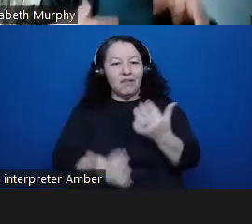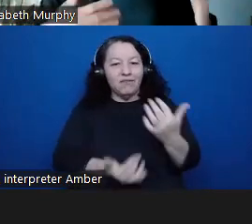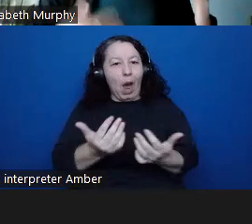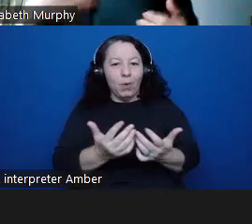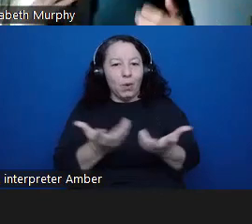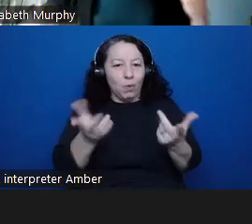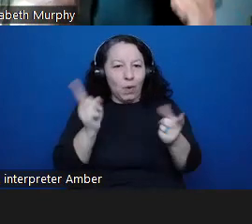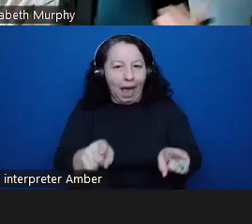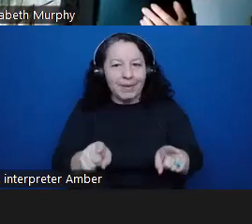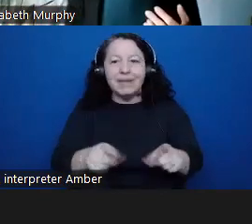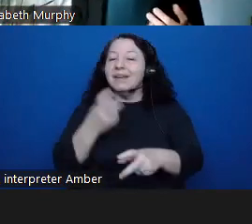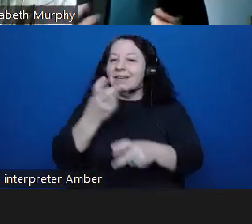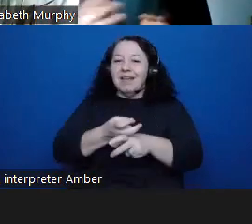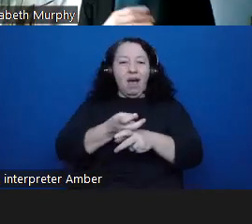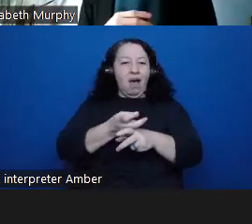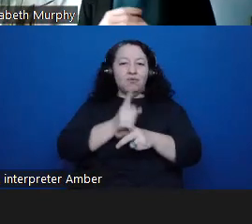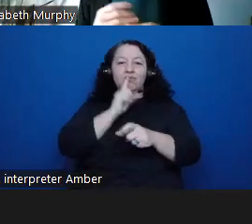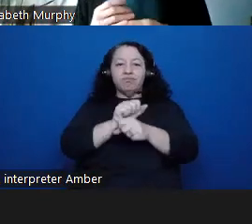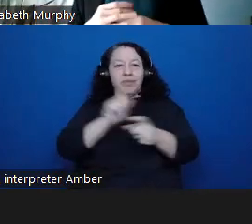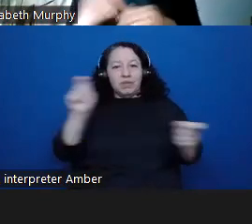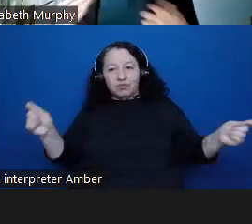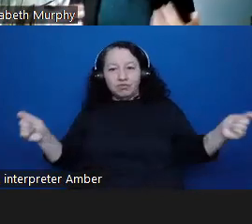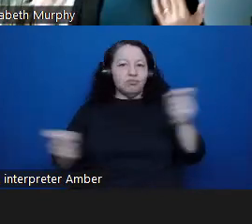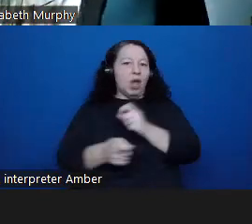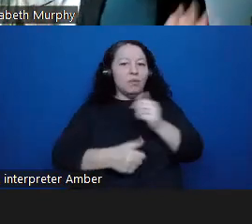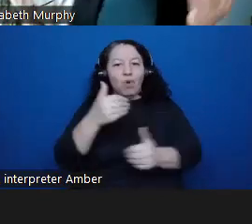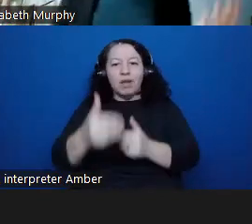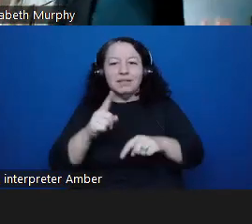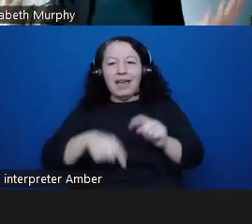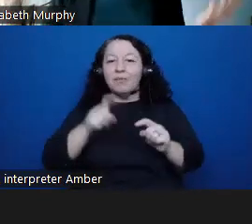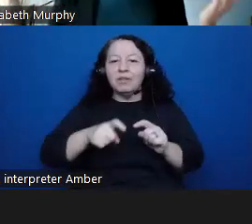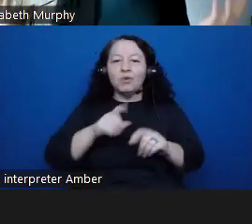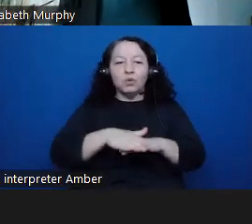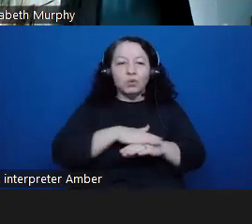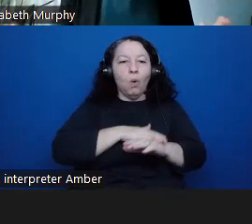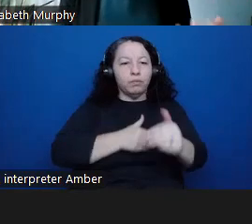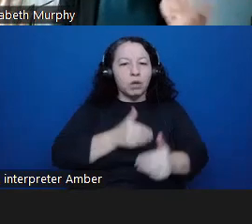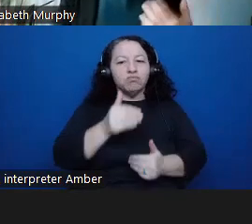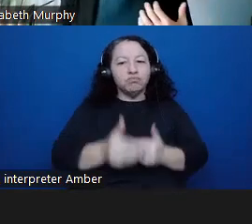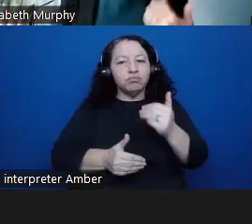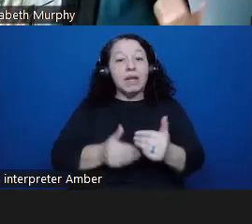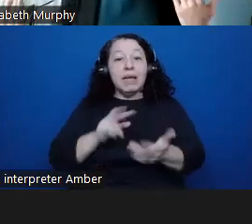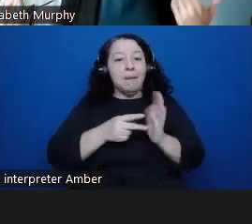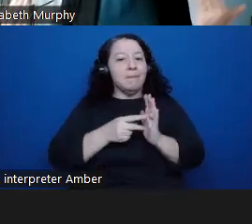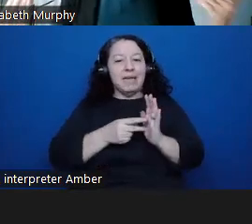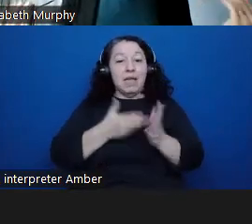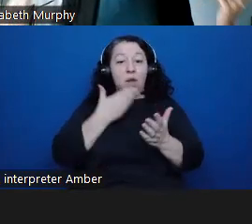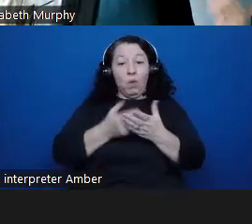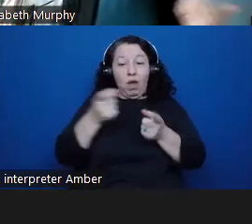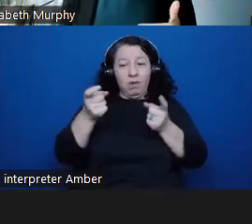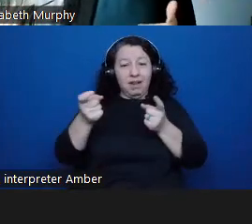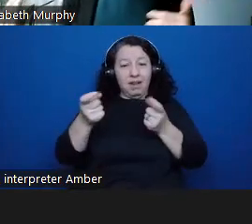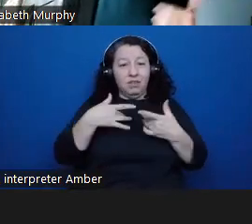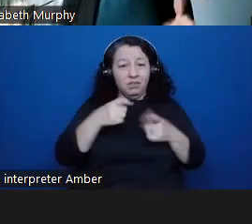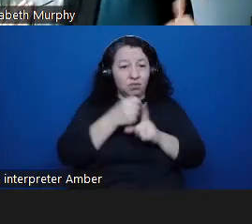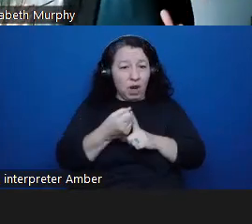the process. It all has to be done very gradually. This means that even in well-regulated events, most firings result in some